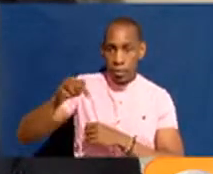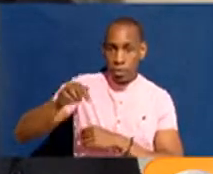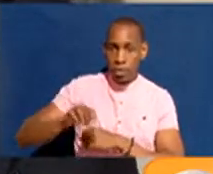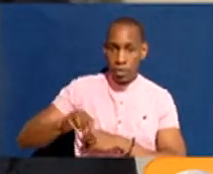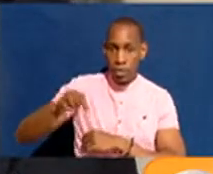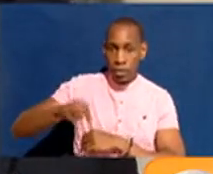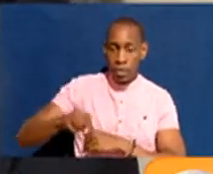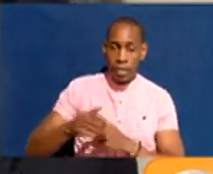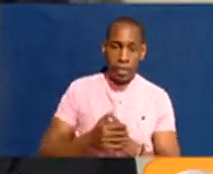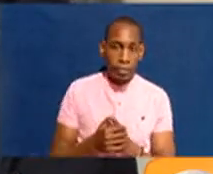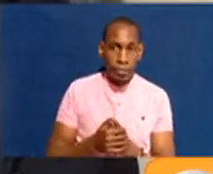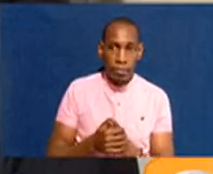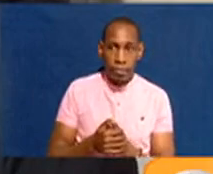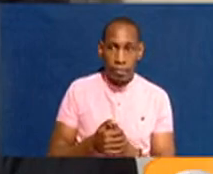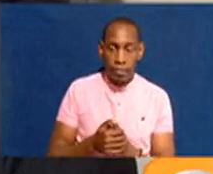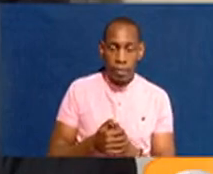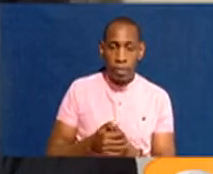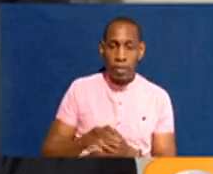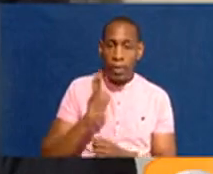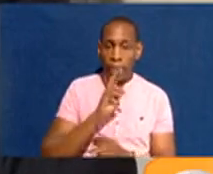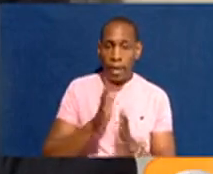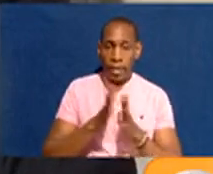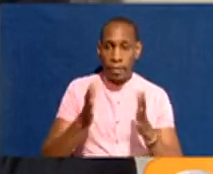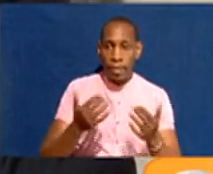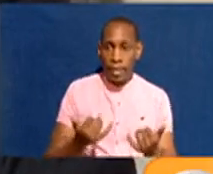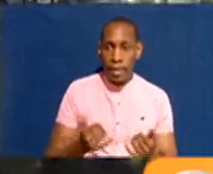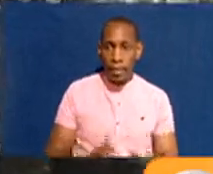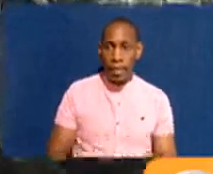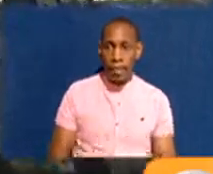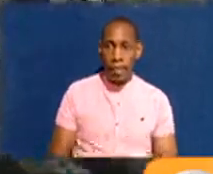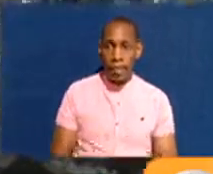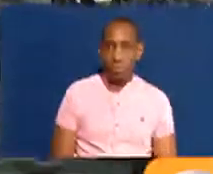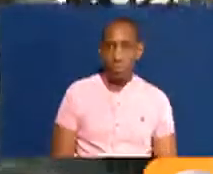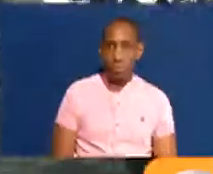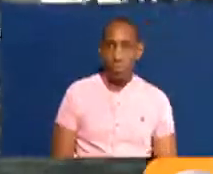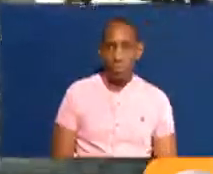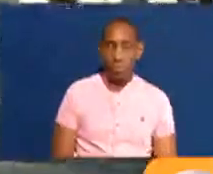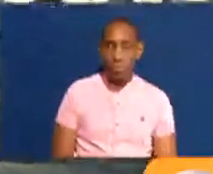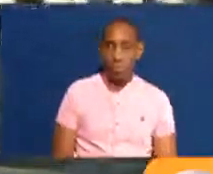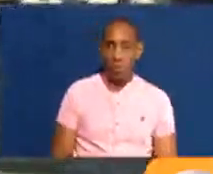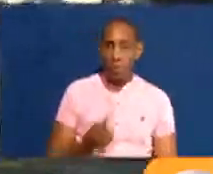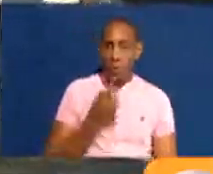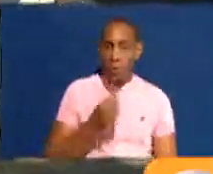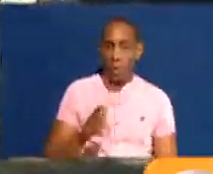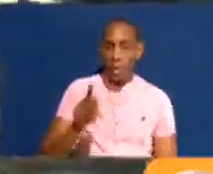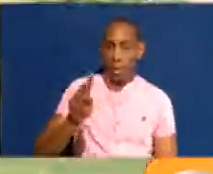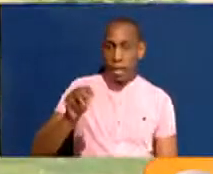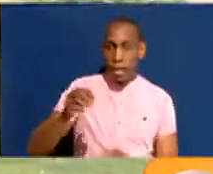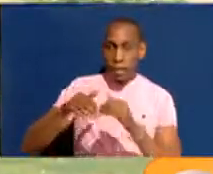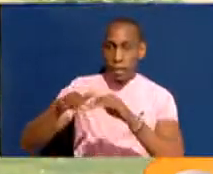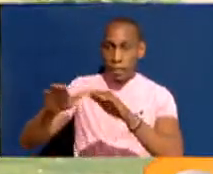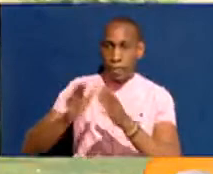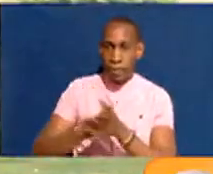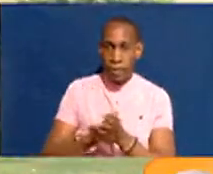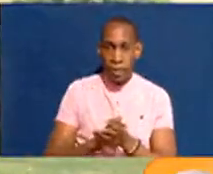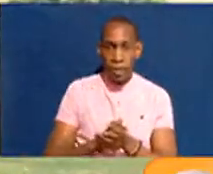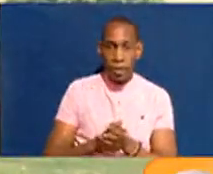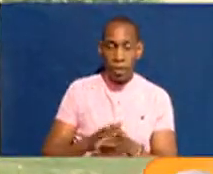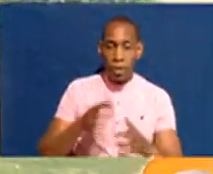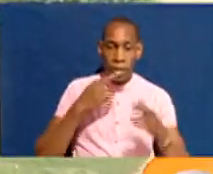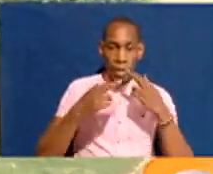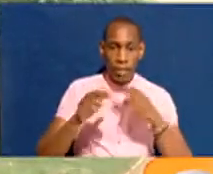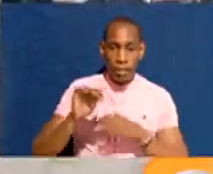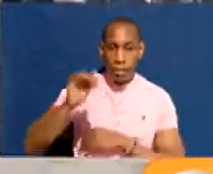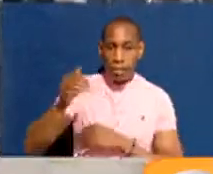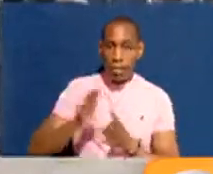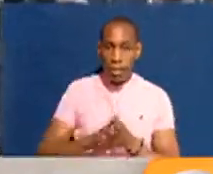sites are at a major risk right now from climate change. Less than 100 kilometers away lies the resort town